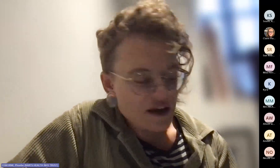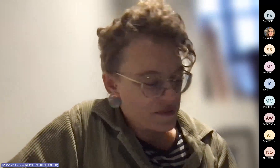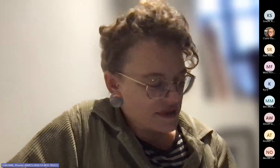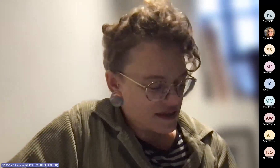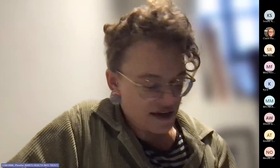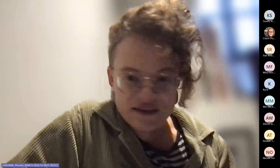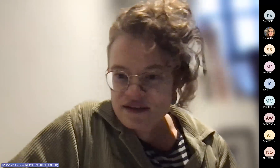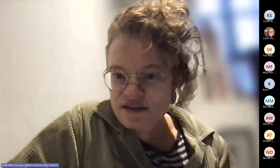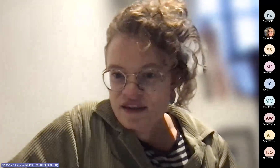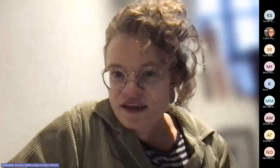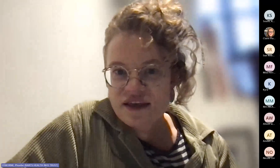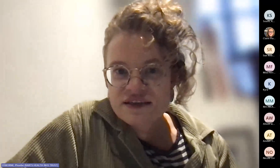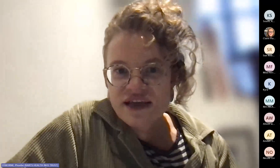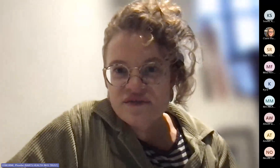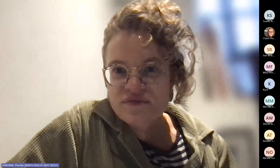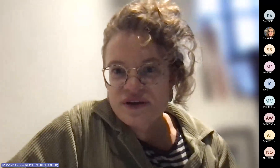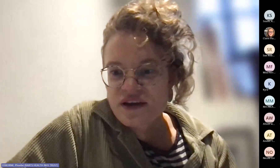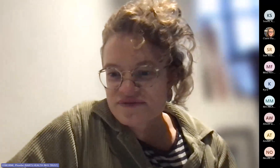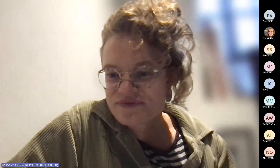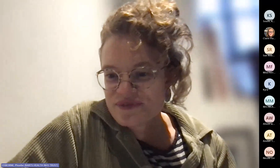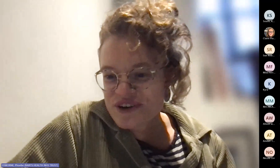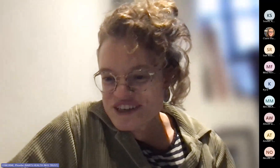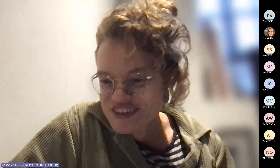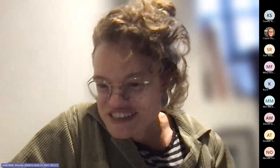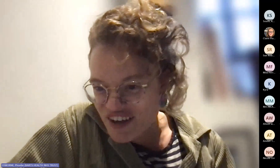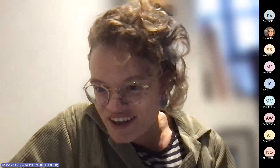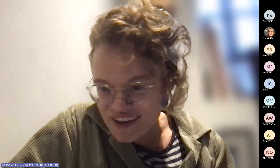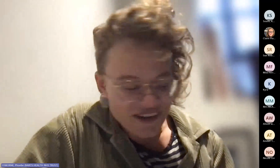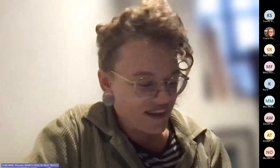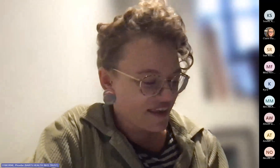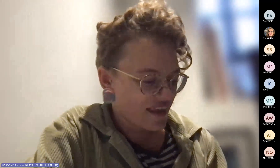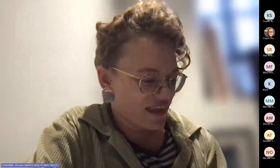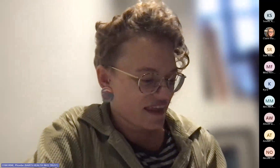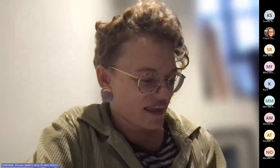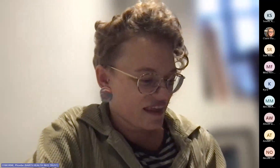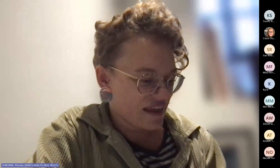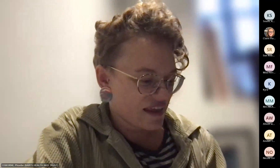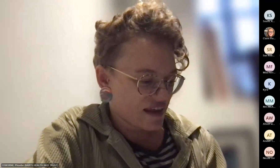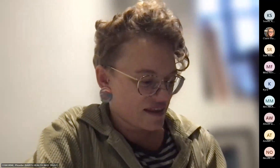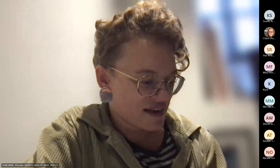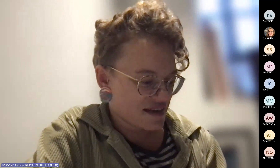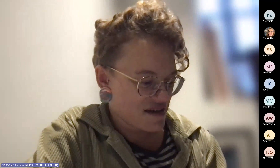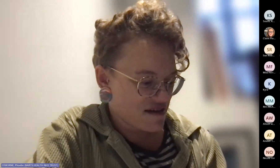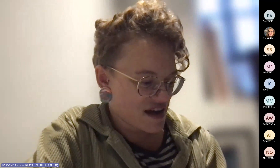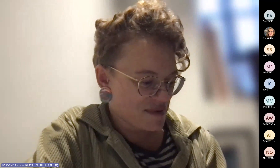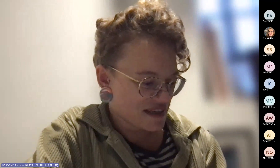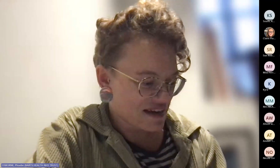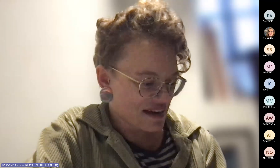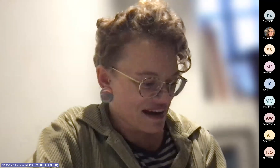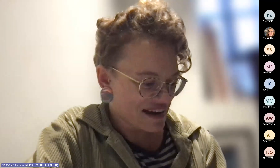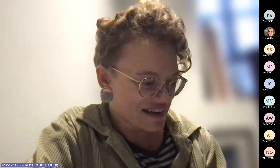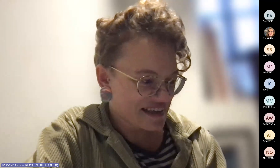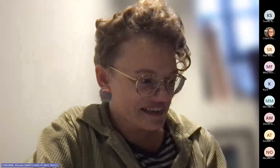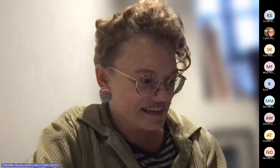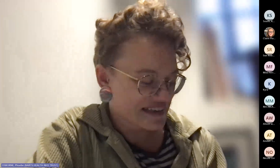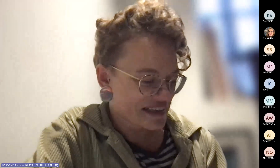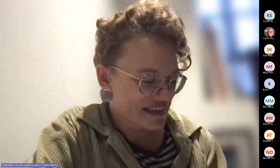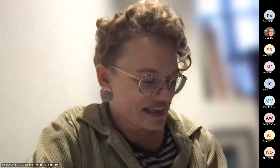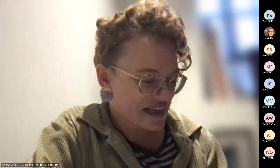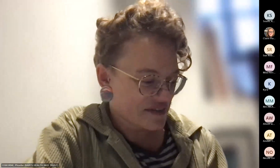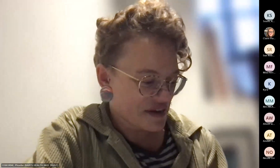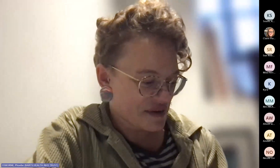This is what always happens, isn't it? In the tech rehearsal, it's fine. And then it's saying unable to